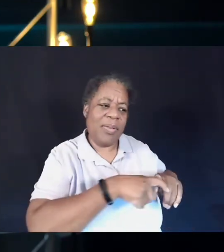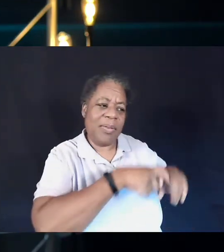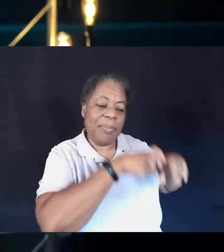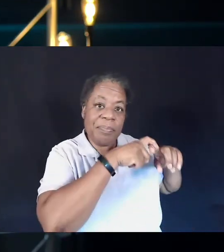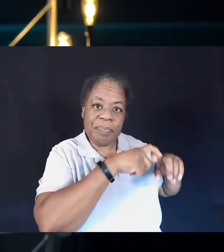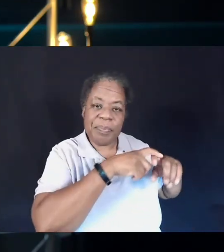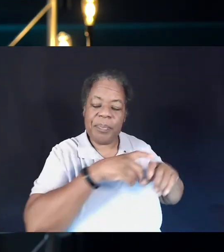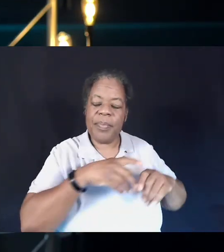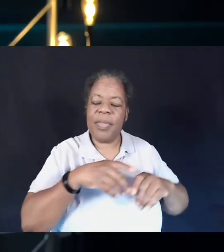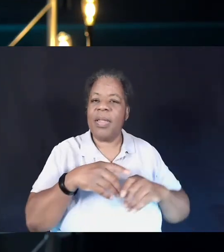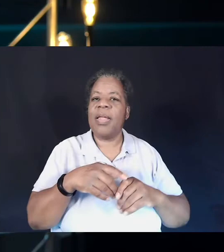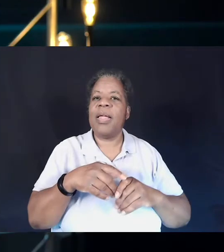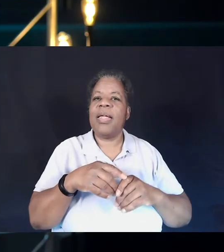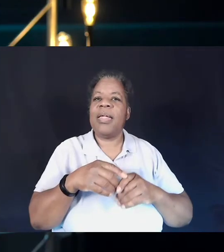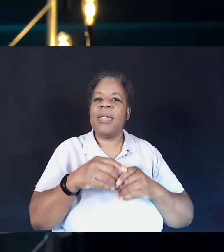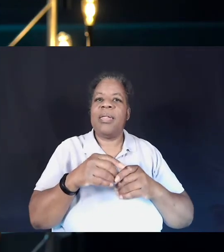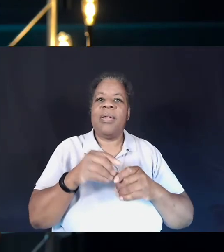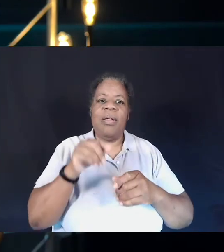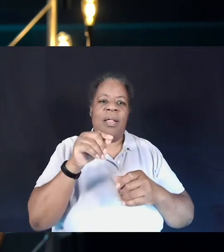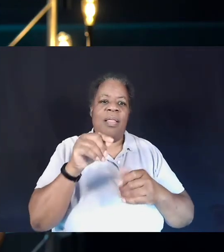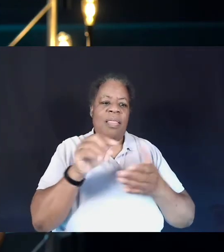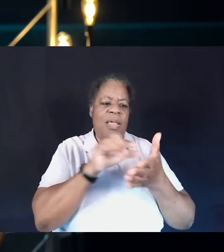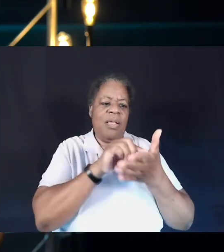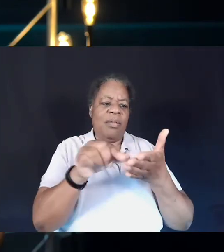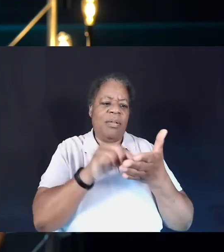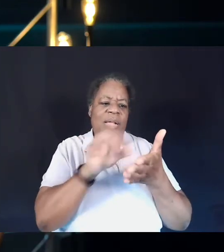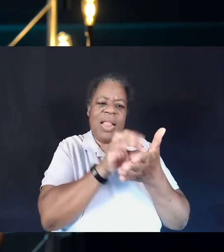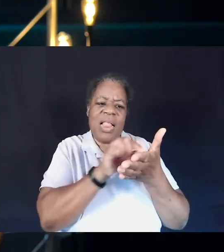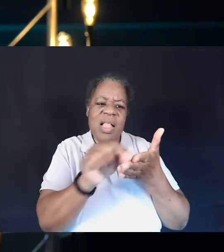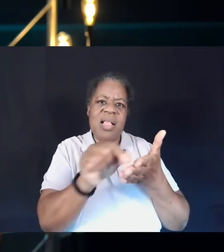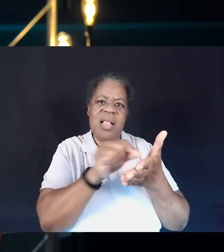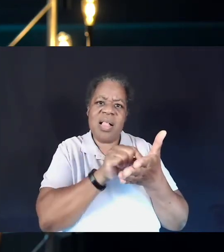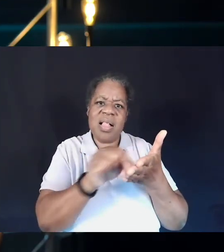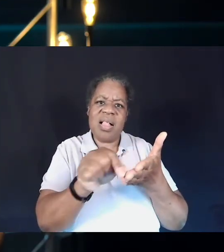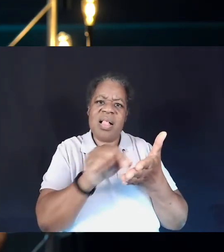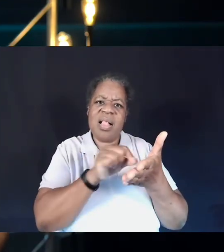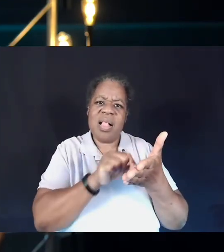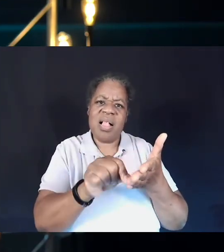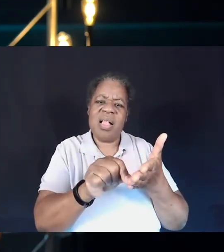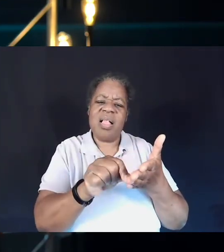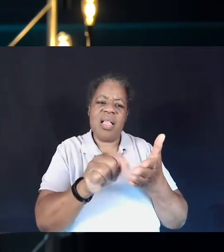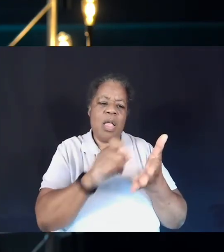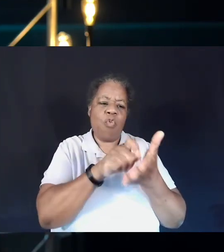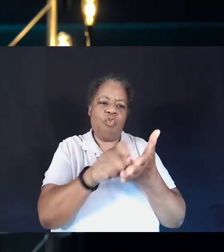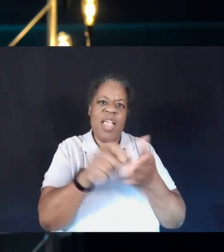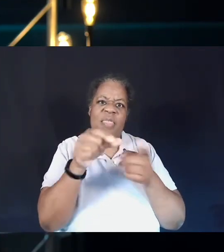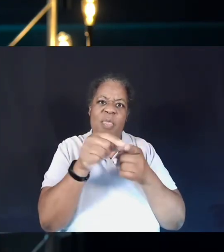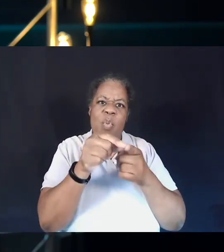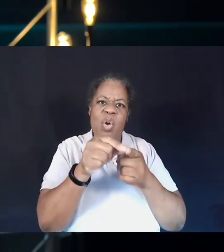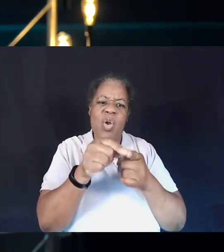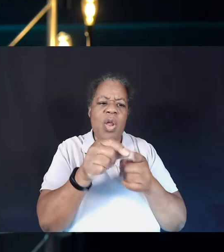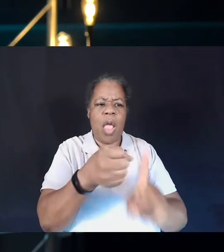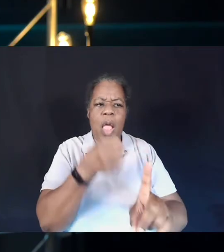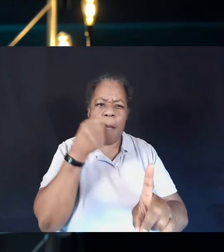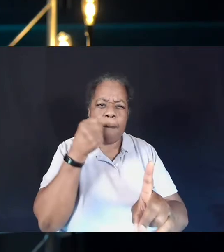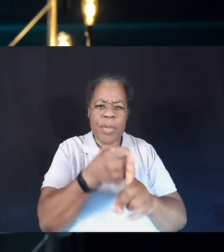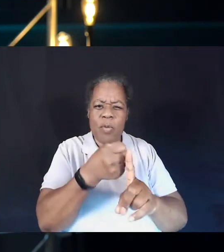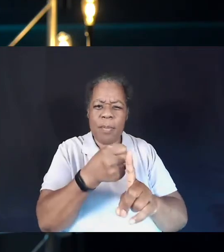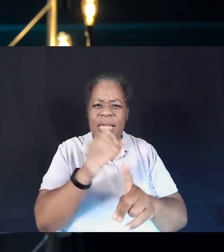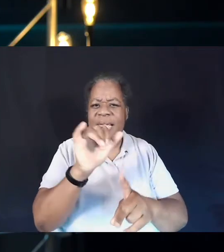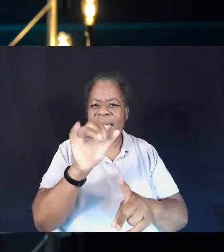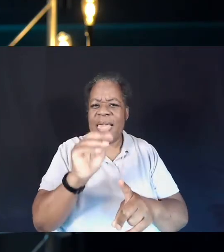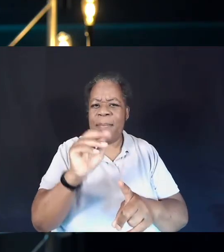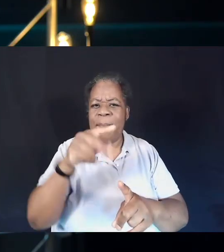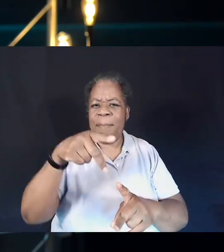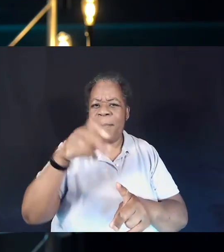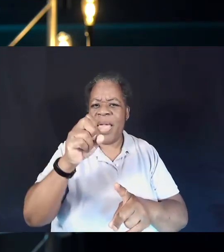app, highlight them, circle them, do something, write the word imperative next to it. Because from a grammatical standpoint, the grammar that's being used here is